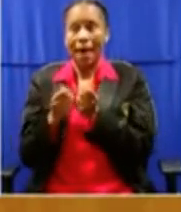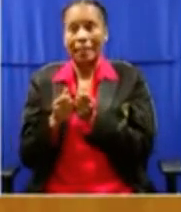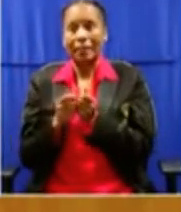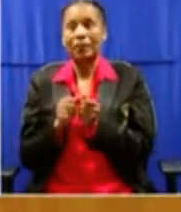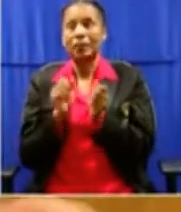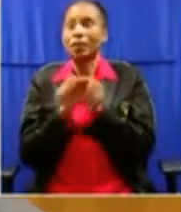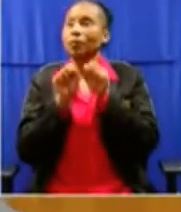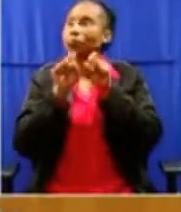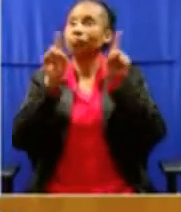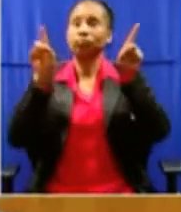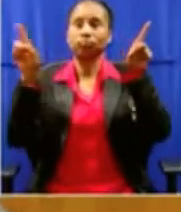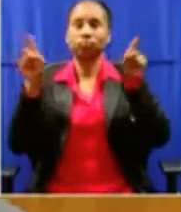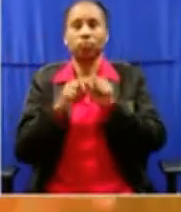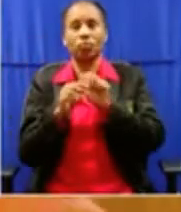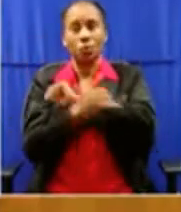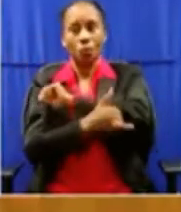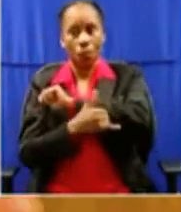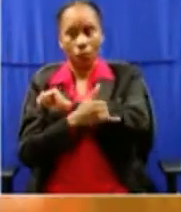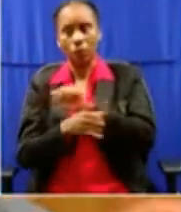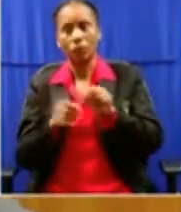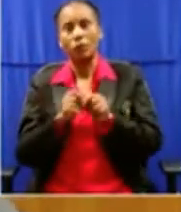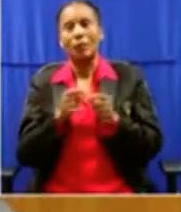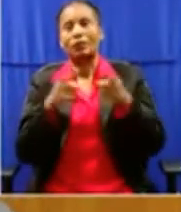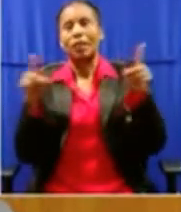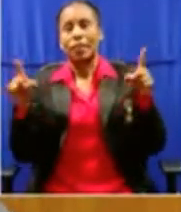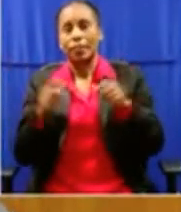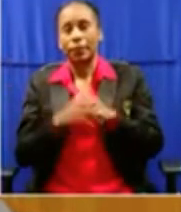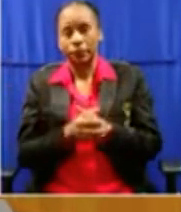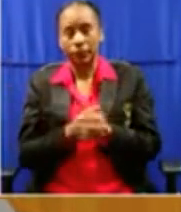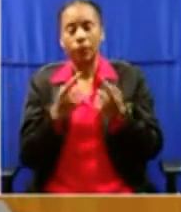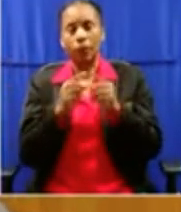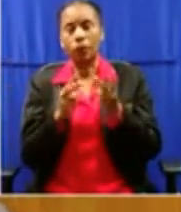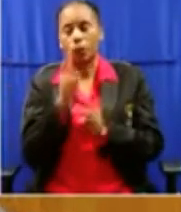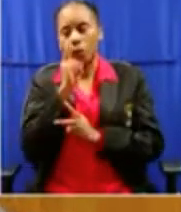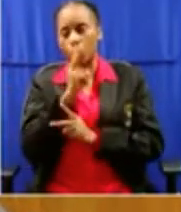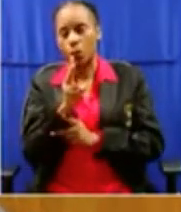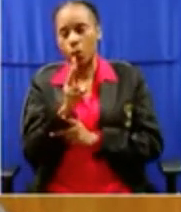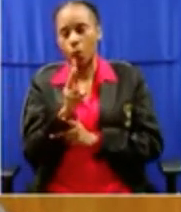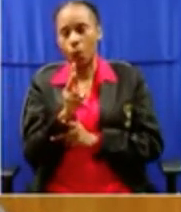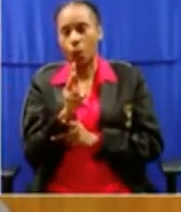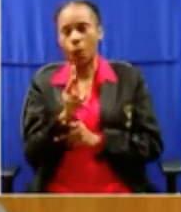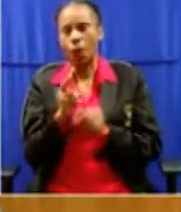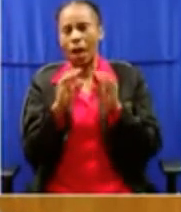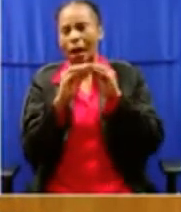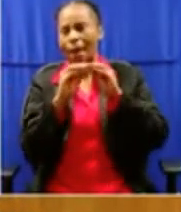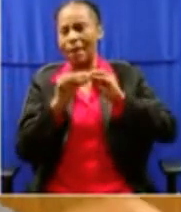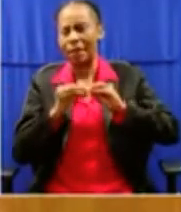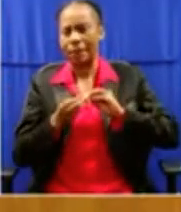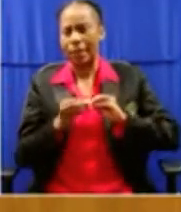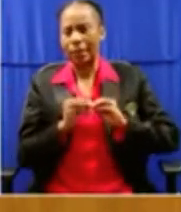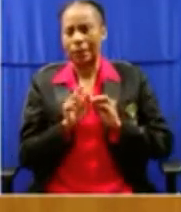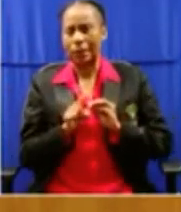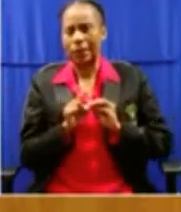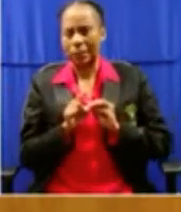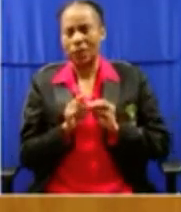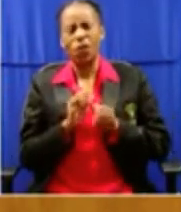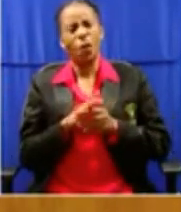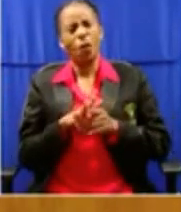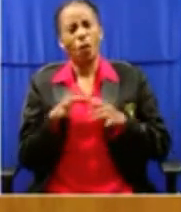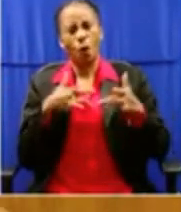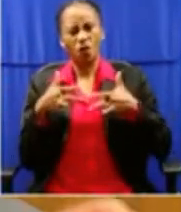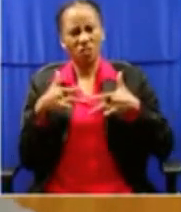world. We would also, having looked at some of these amendments, share the concerns that